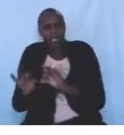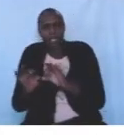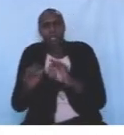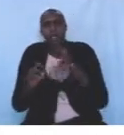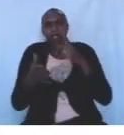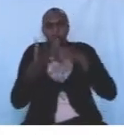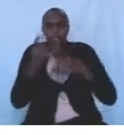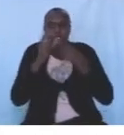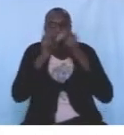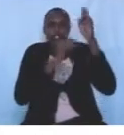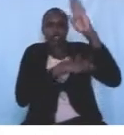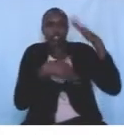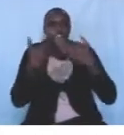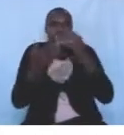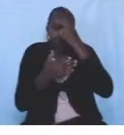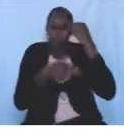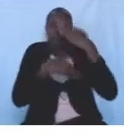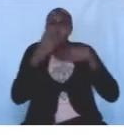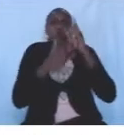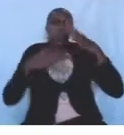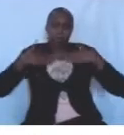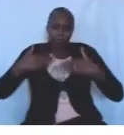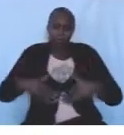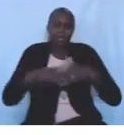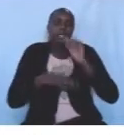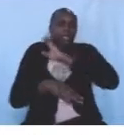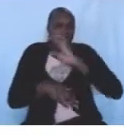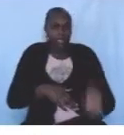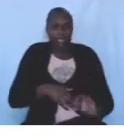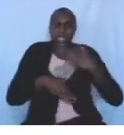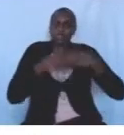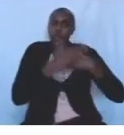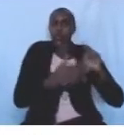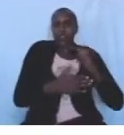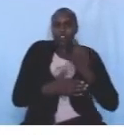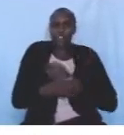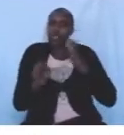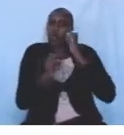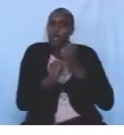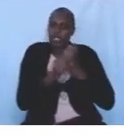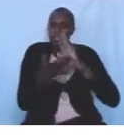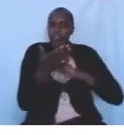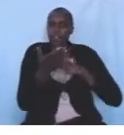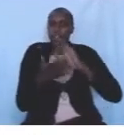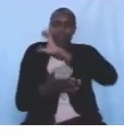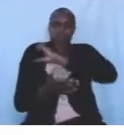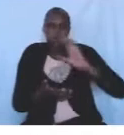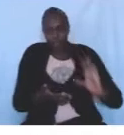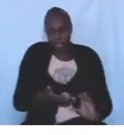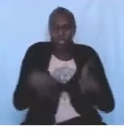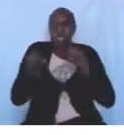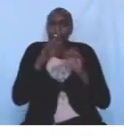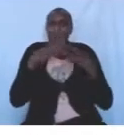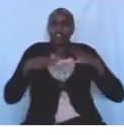the Lord gave you. Because we are one body in Christ, and all of us are working for the glory of God. If